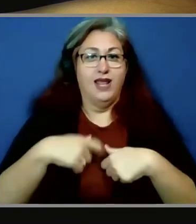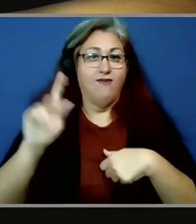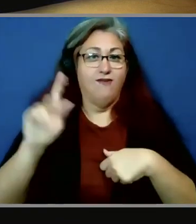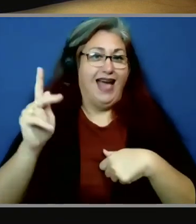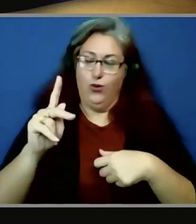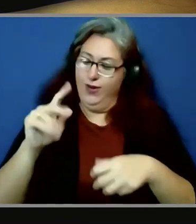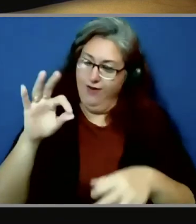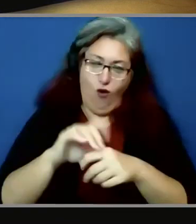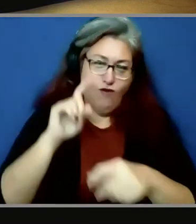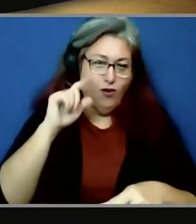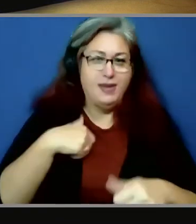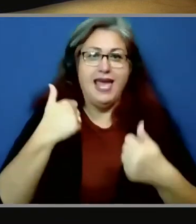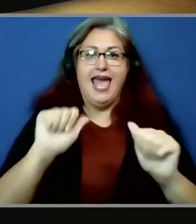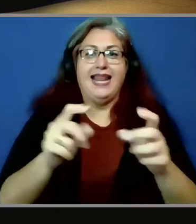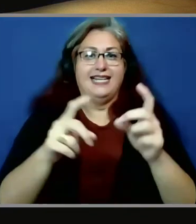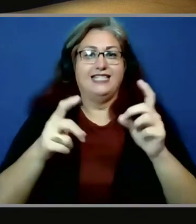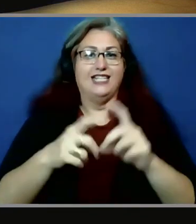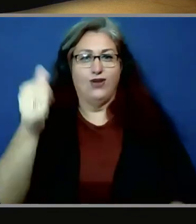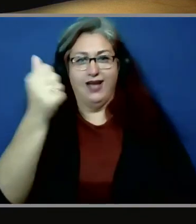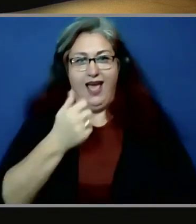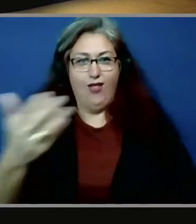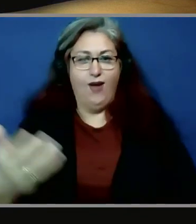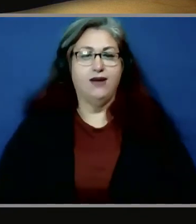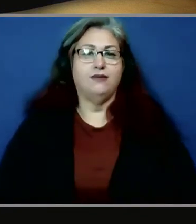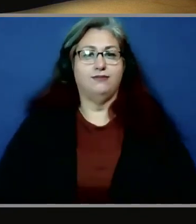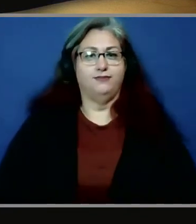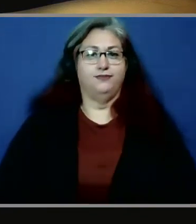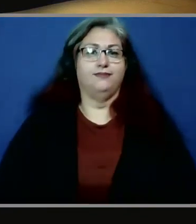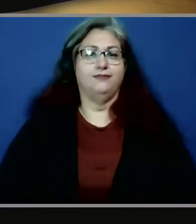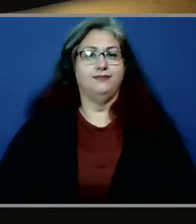for me, any district. Aloha.